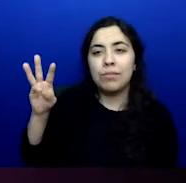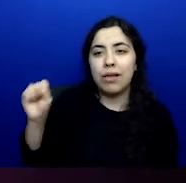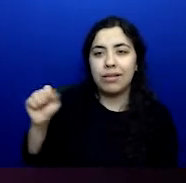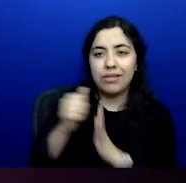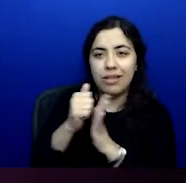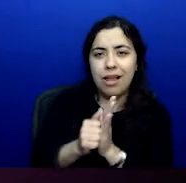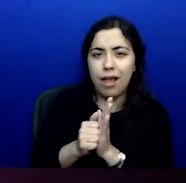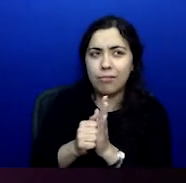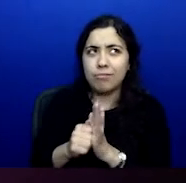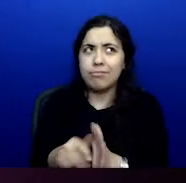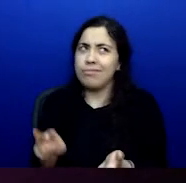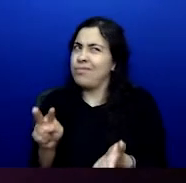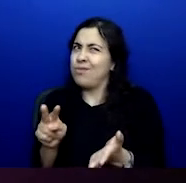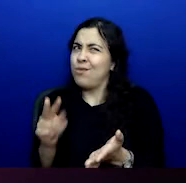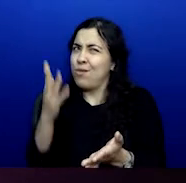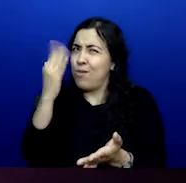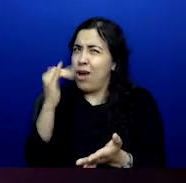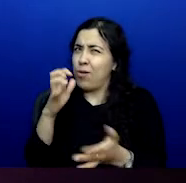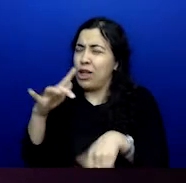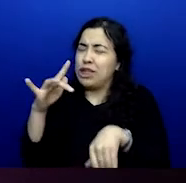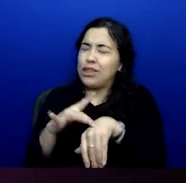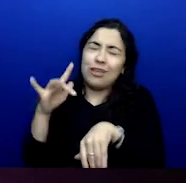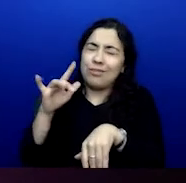Now, why would you want to touch AWS?